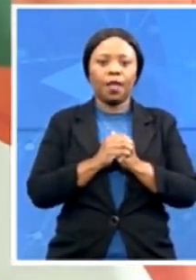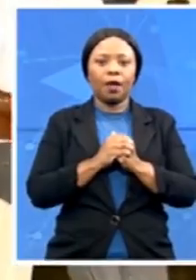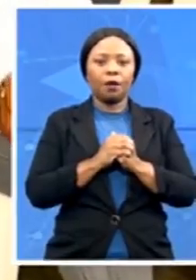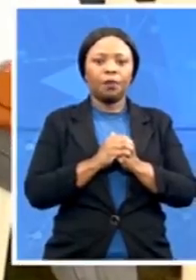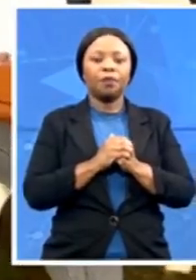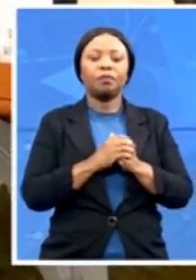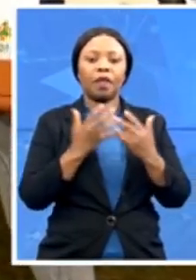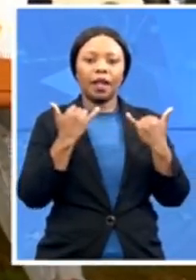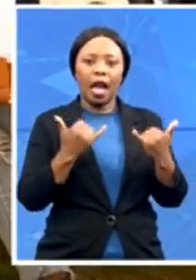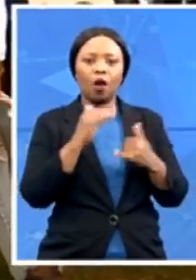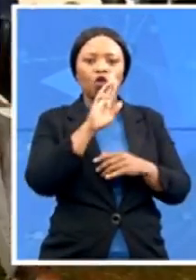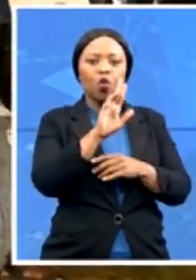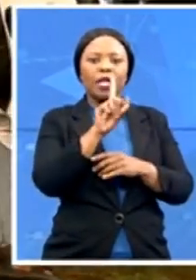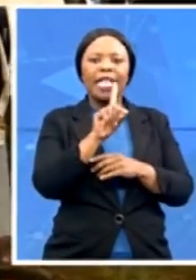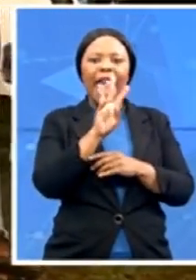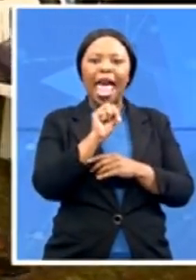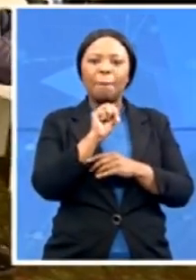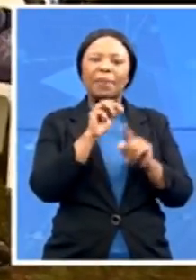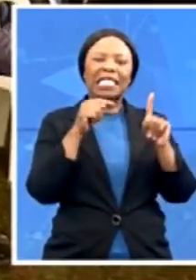isukaphi, yenzeni.